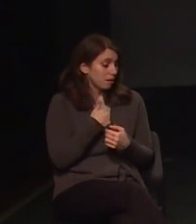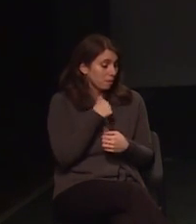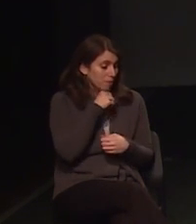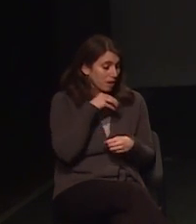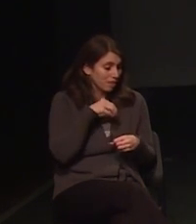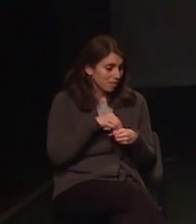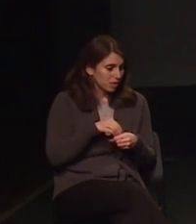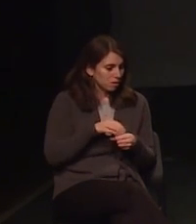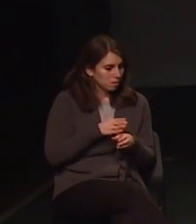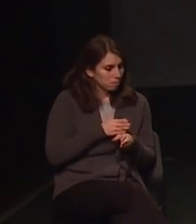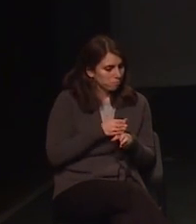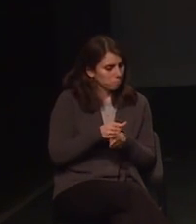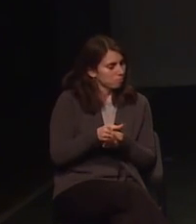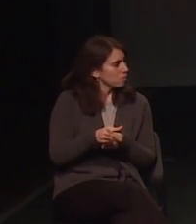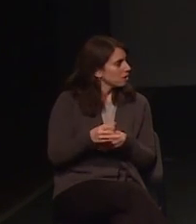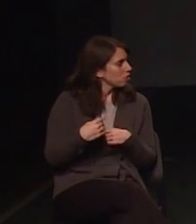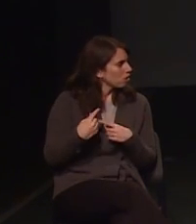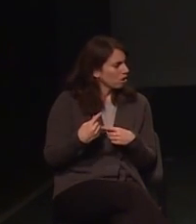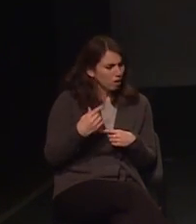long.